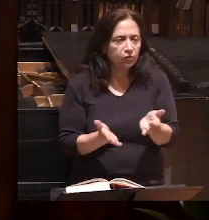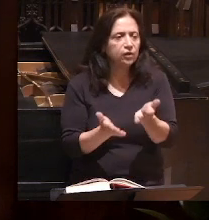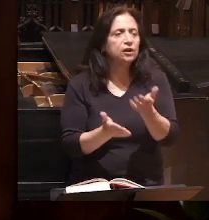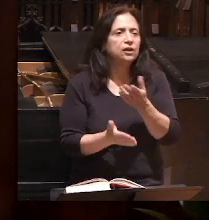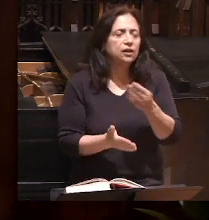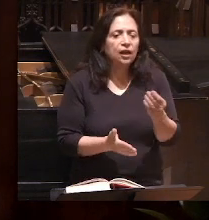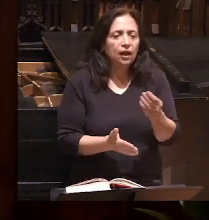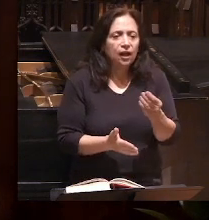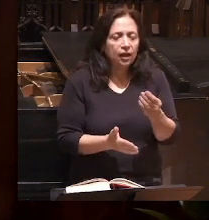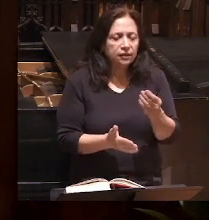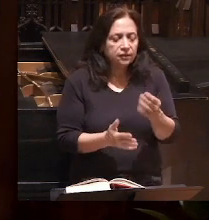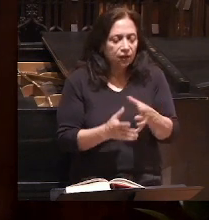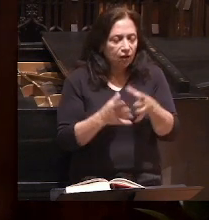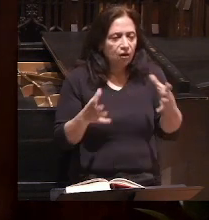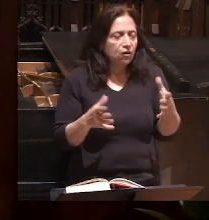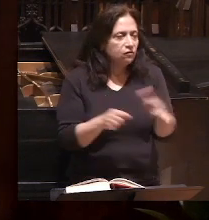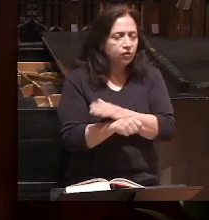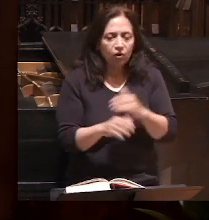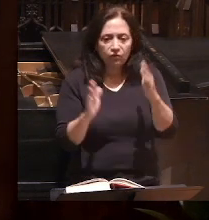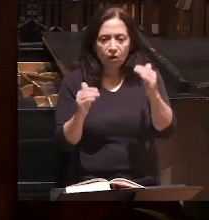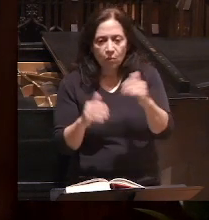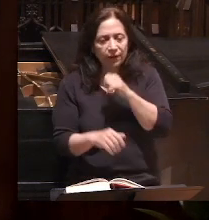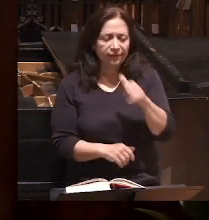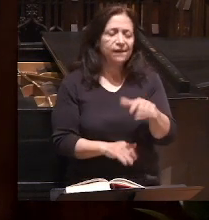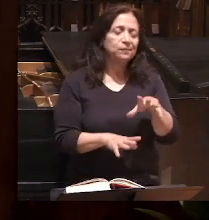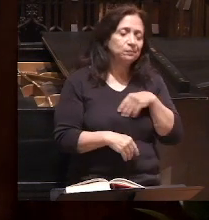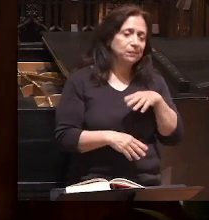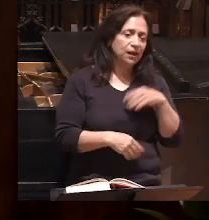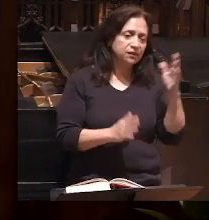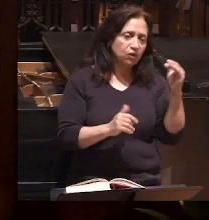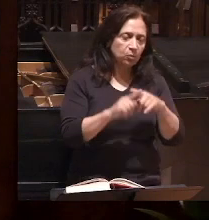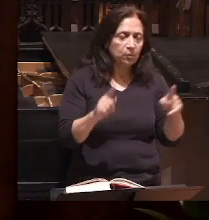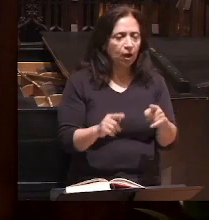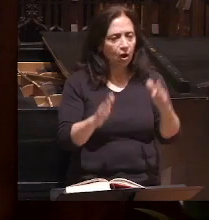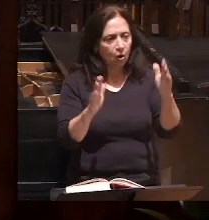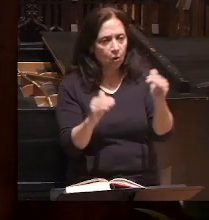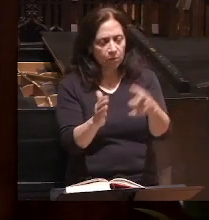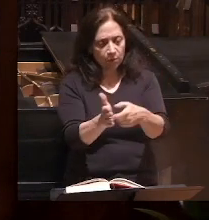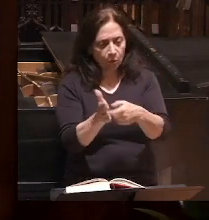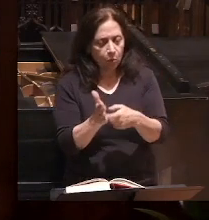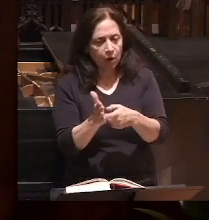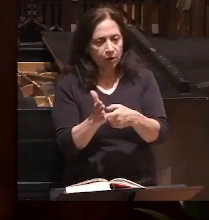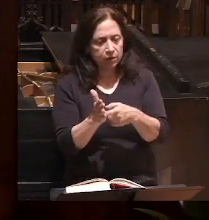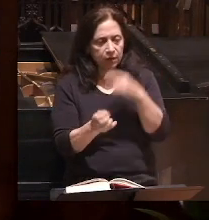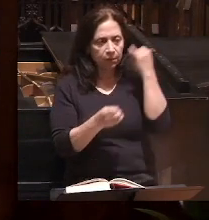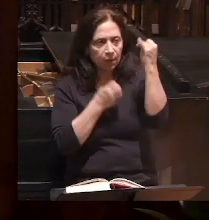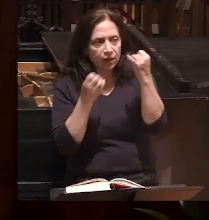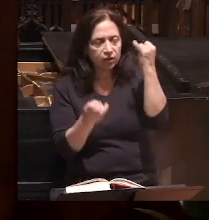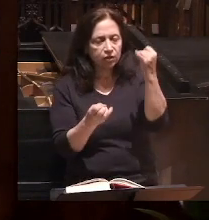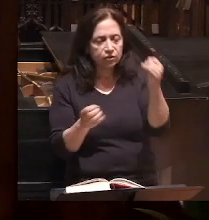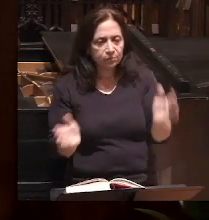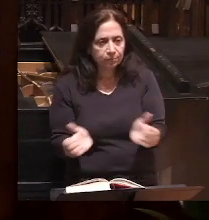so full of hope. Not a passive hope, but a hope that requires